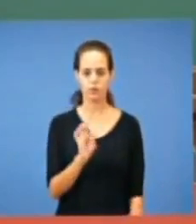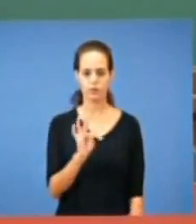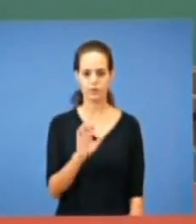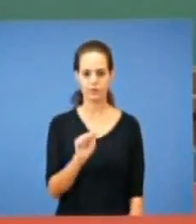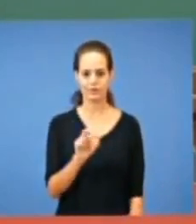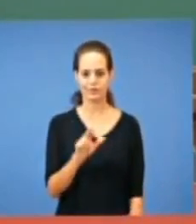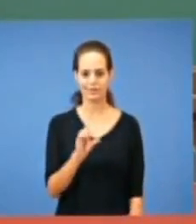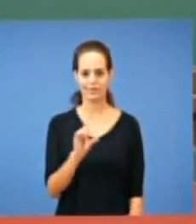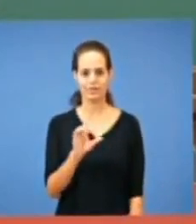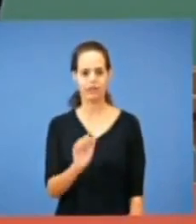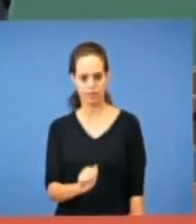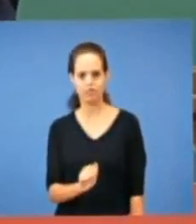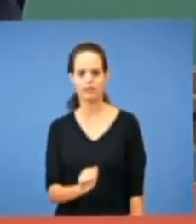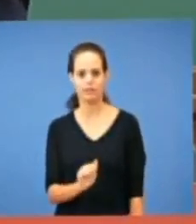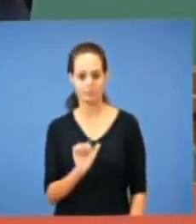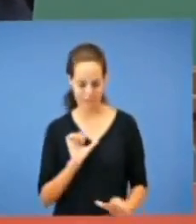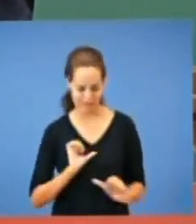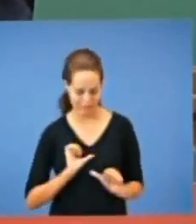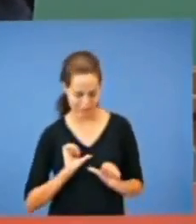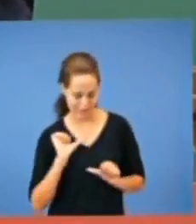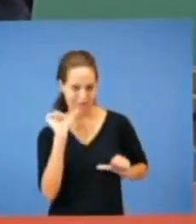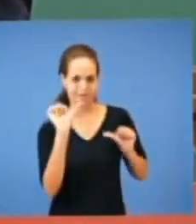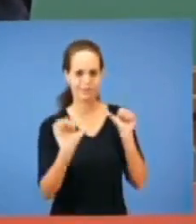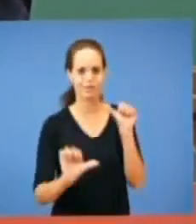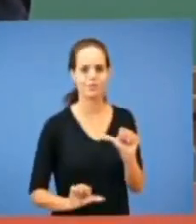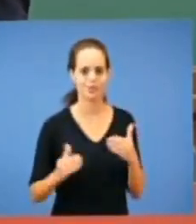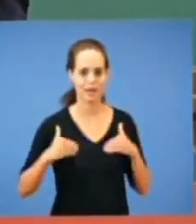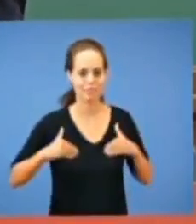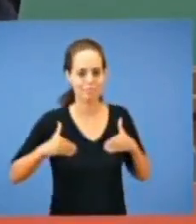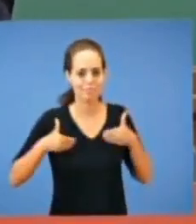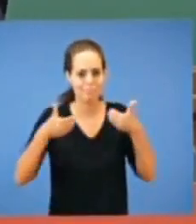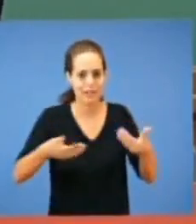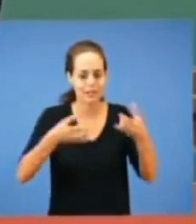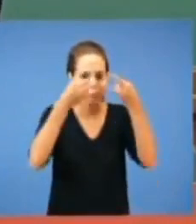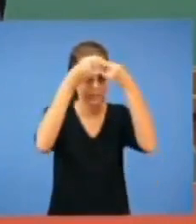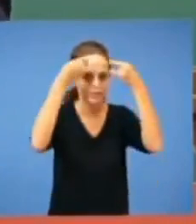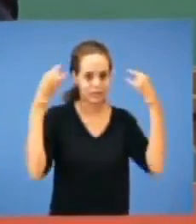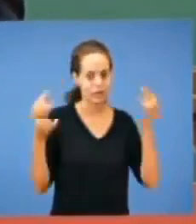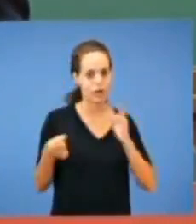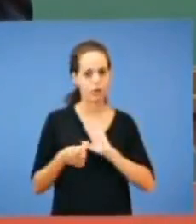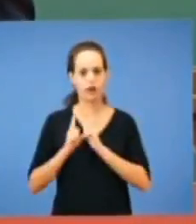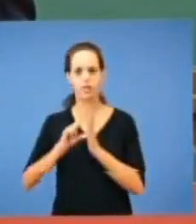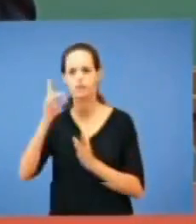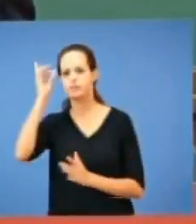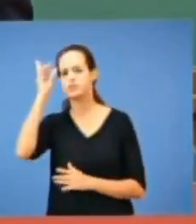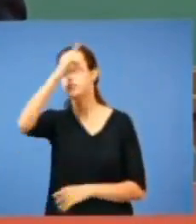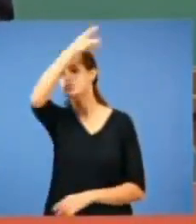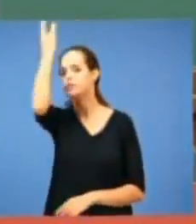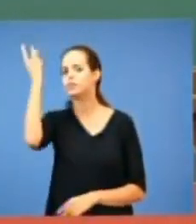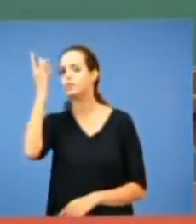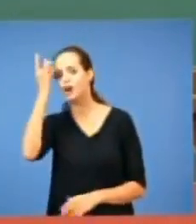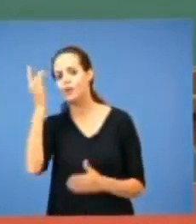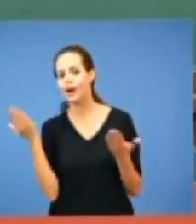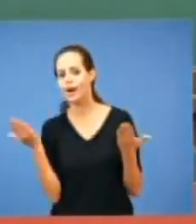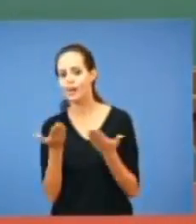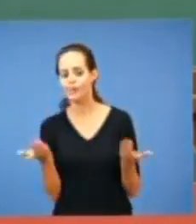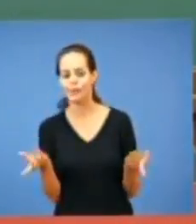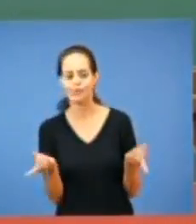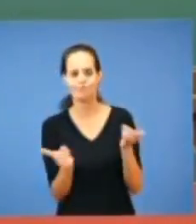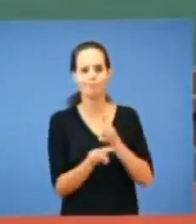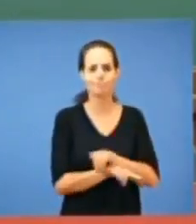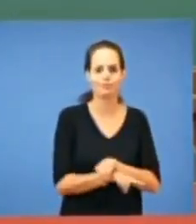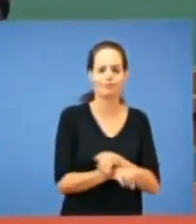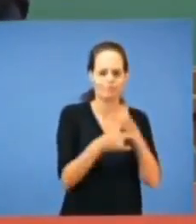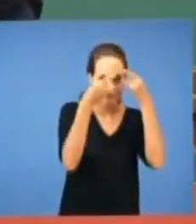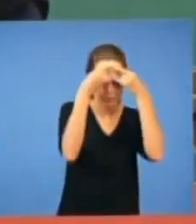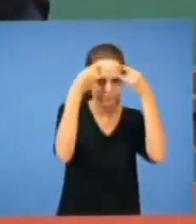to exteriorize and transform into a material faith. So what was spiritual now becomes material.